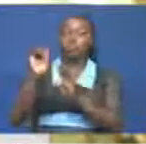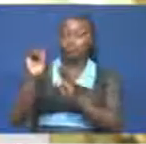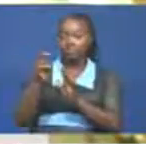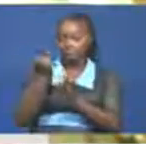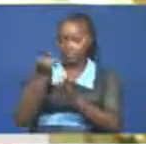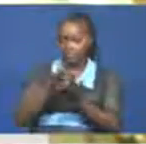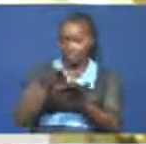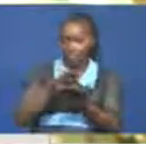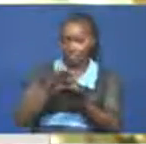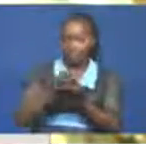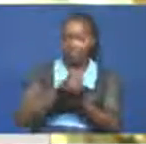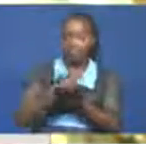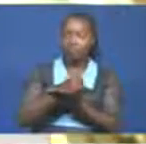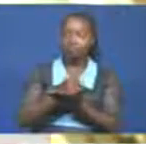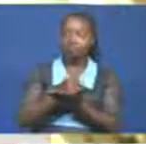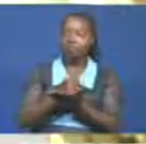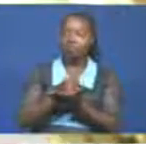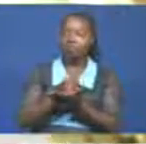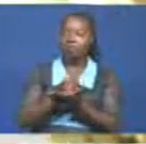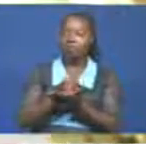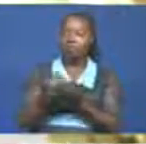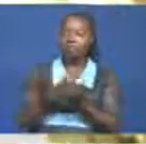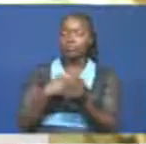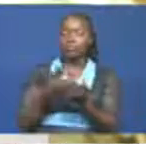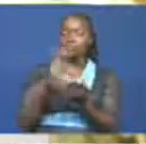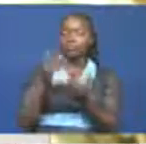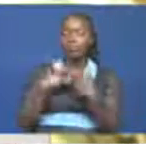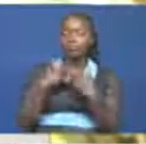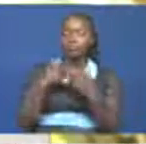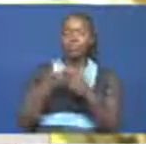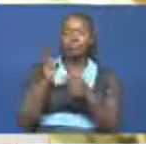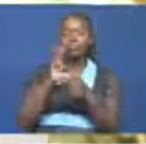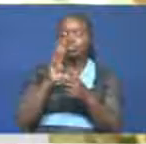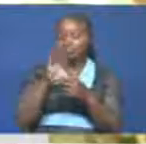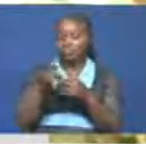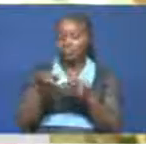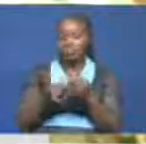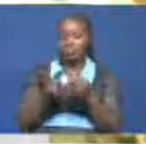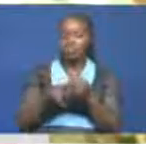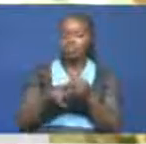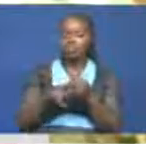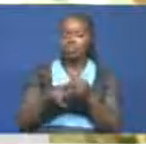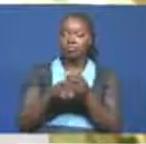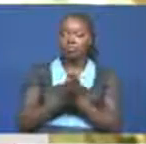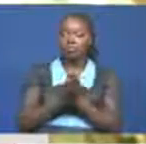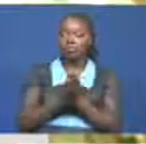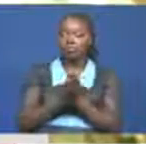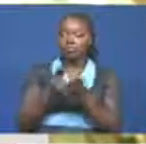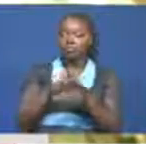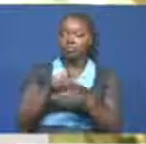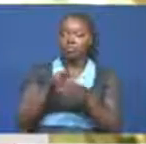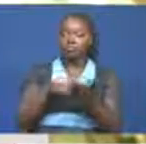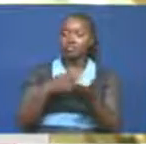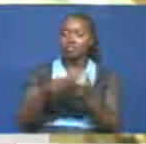they deal with whatever their competitive advantage is. It could be from their waters, they're mineral rich. Everybody deals with their